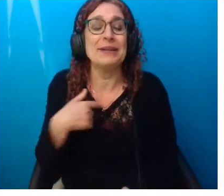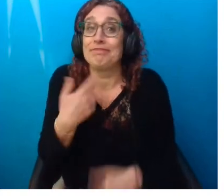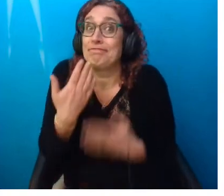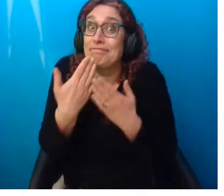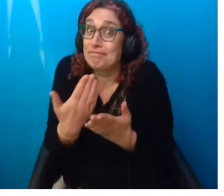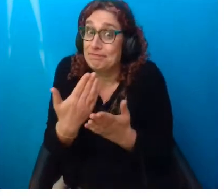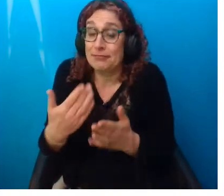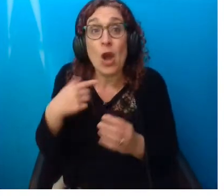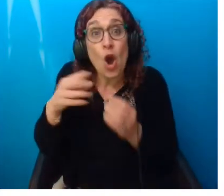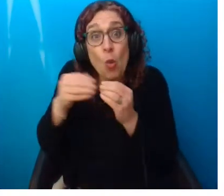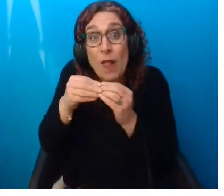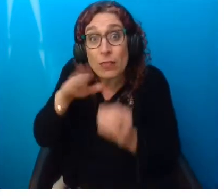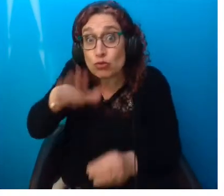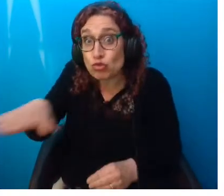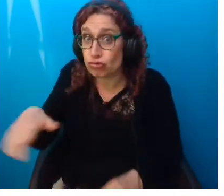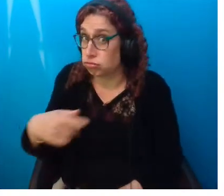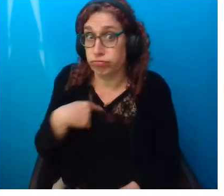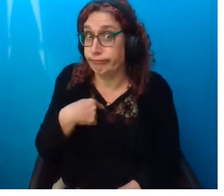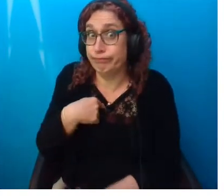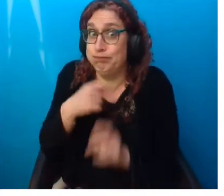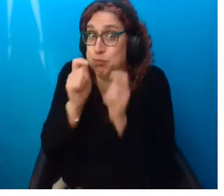I definitely would not.